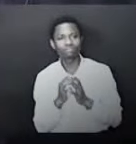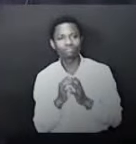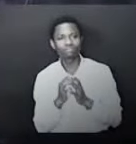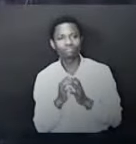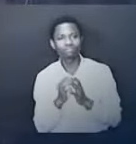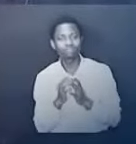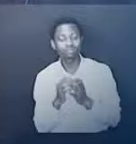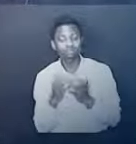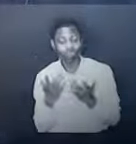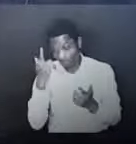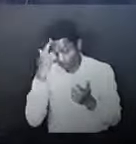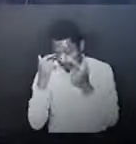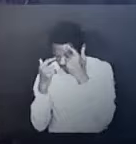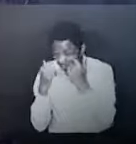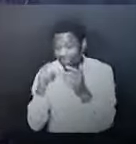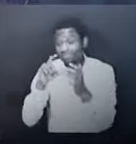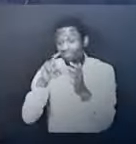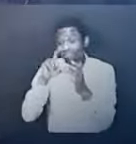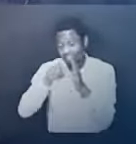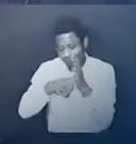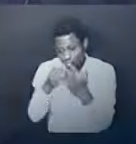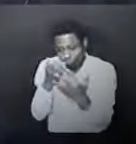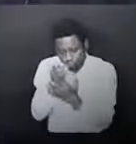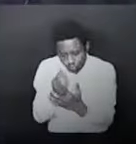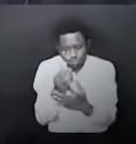as a result, bringing many to